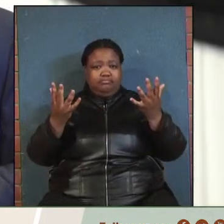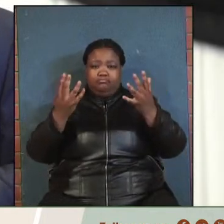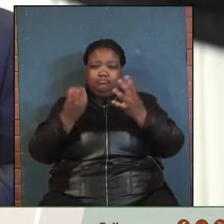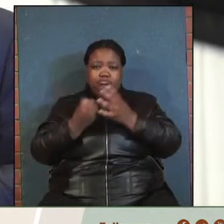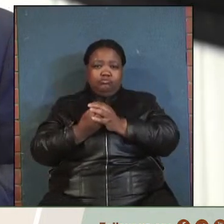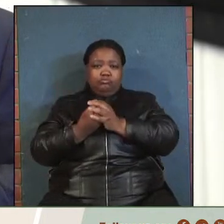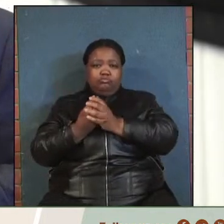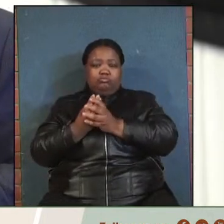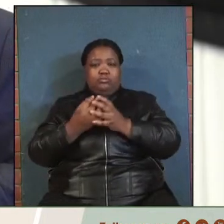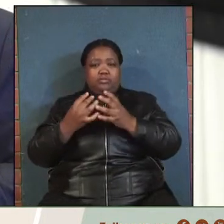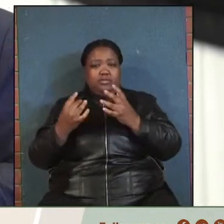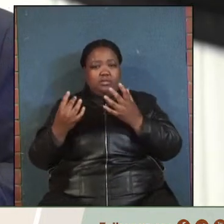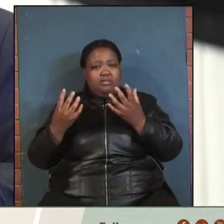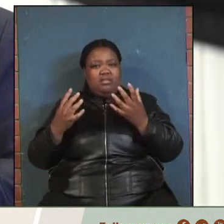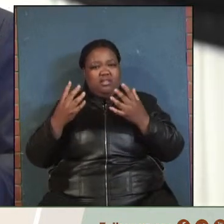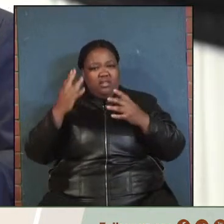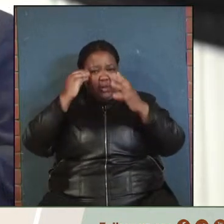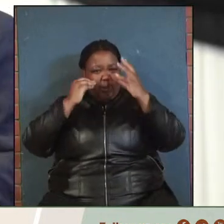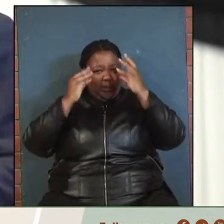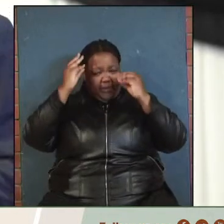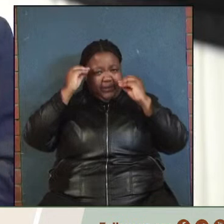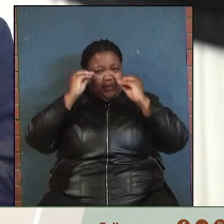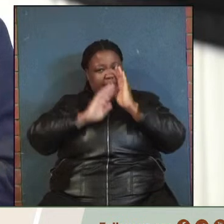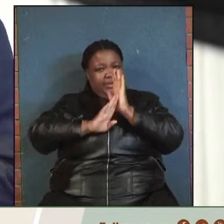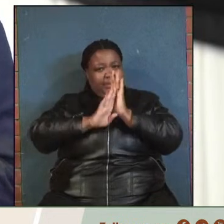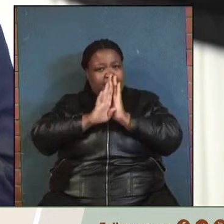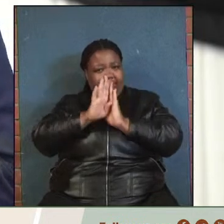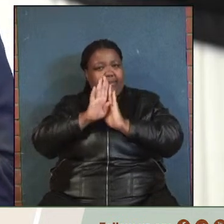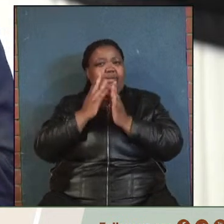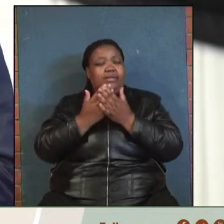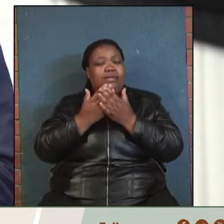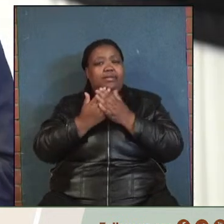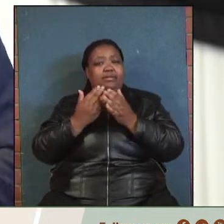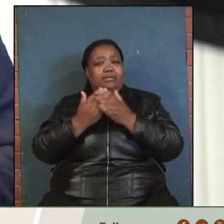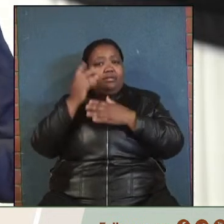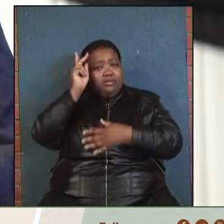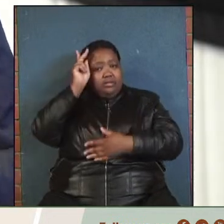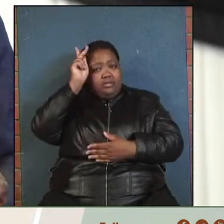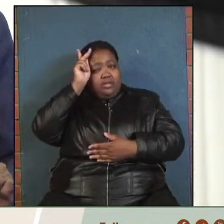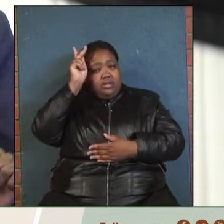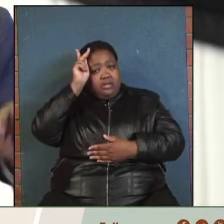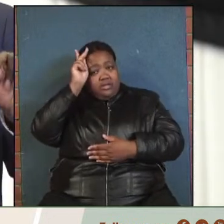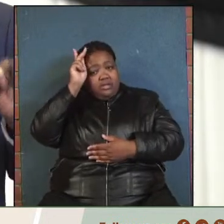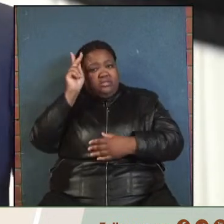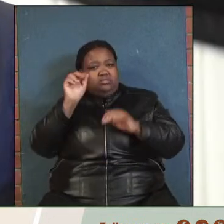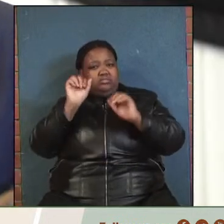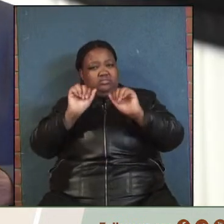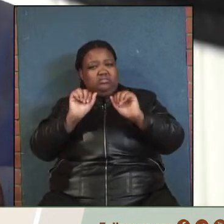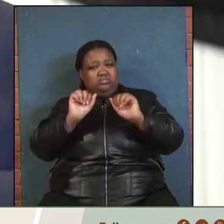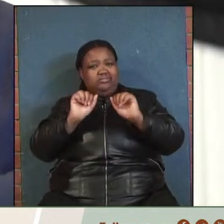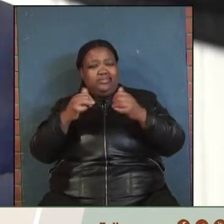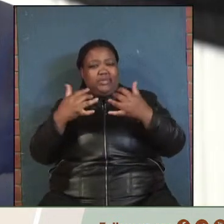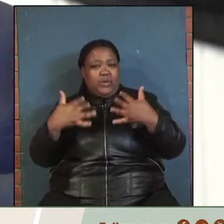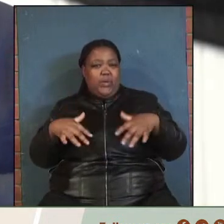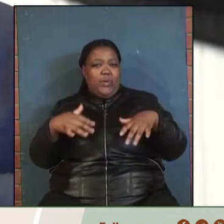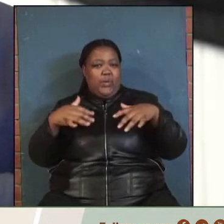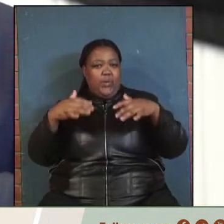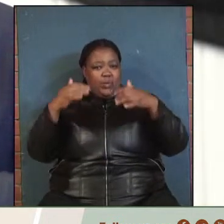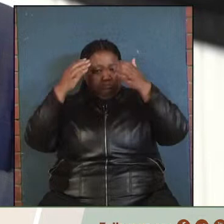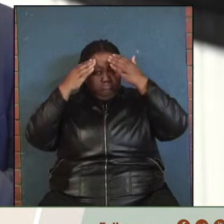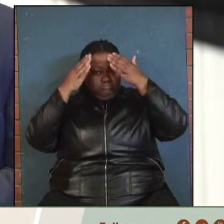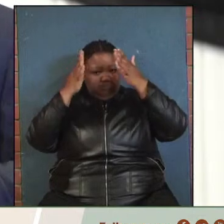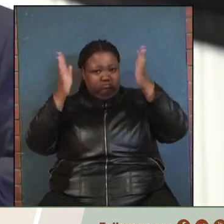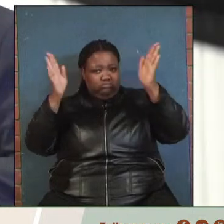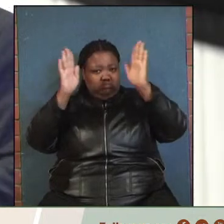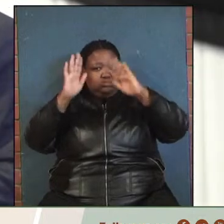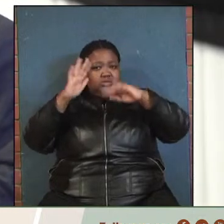bounds. That your knowledge is not in a watertight compartment.